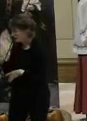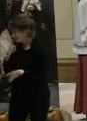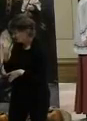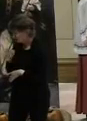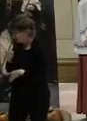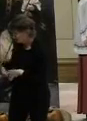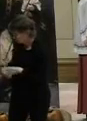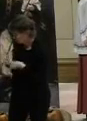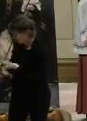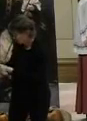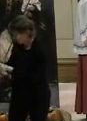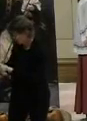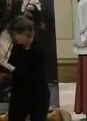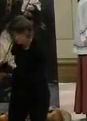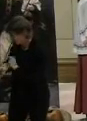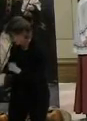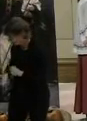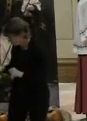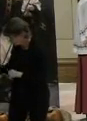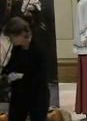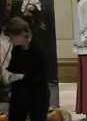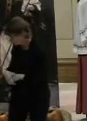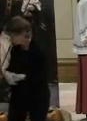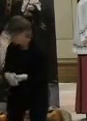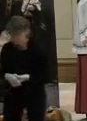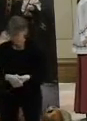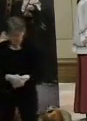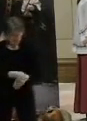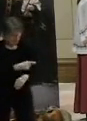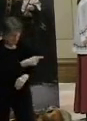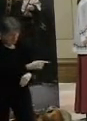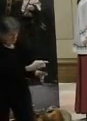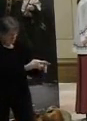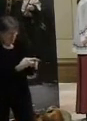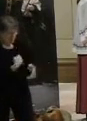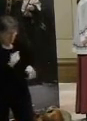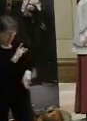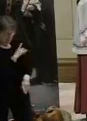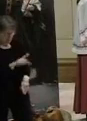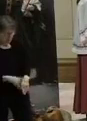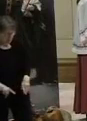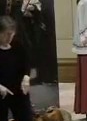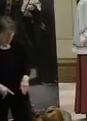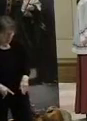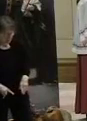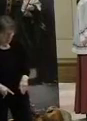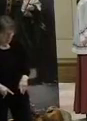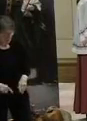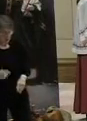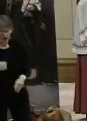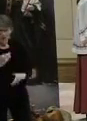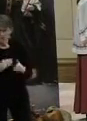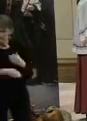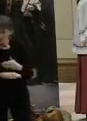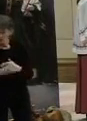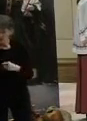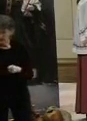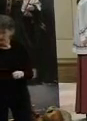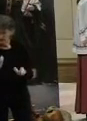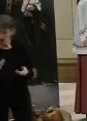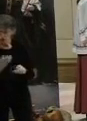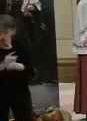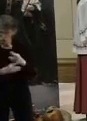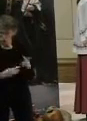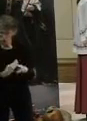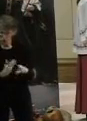a king." Jesus answered, "You say I am a king. For this I was born, for this I came into the